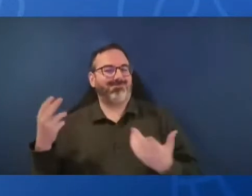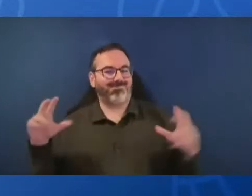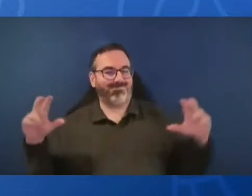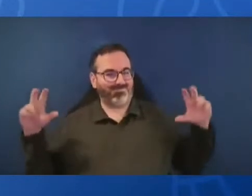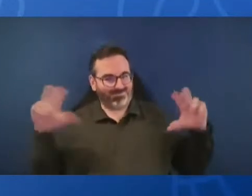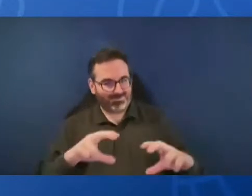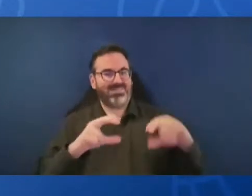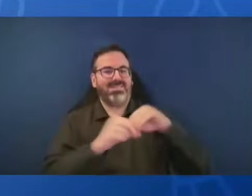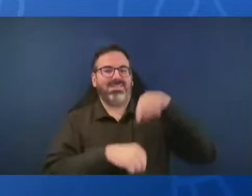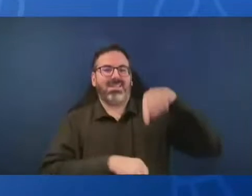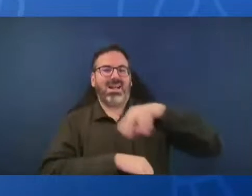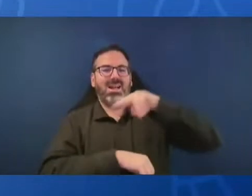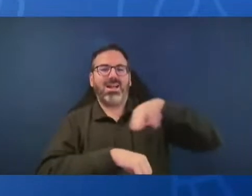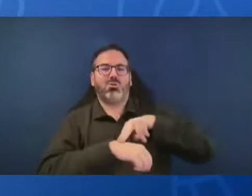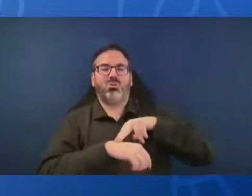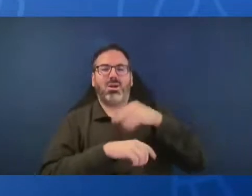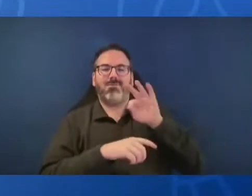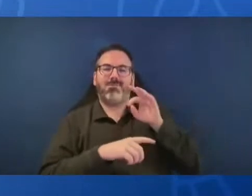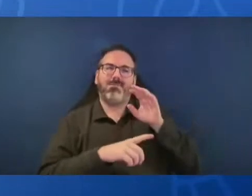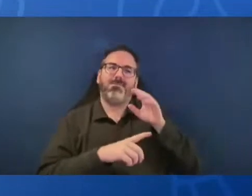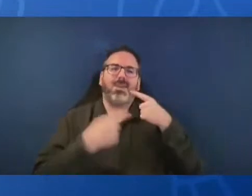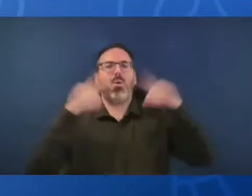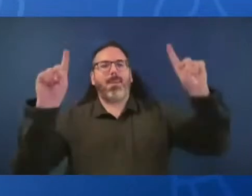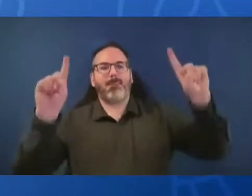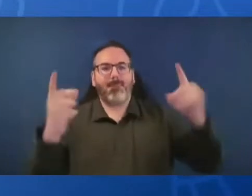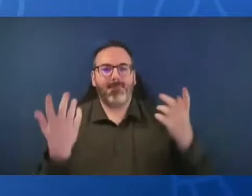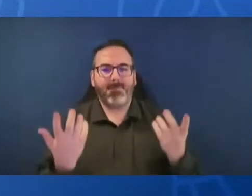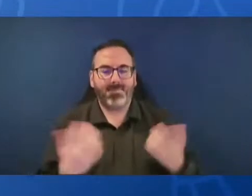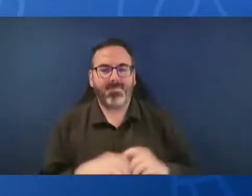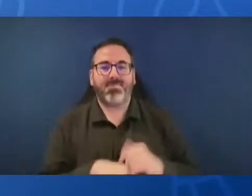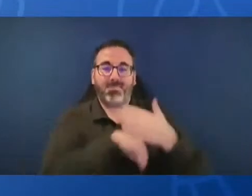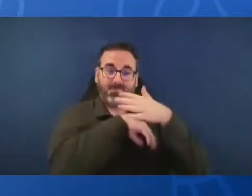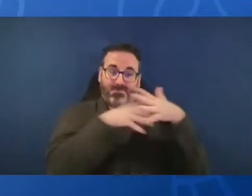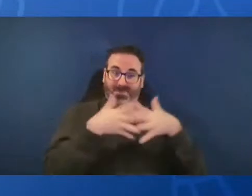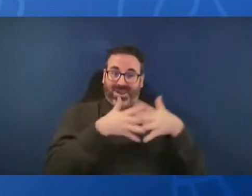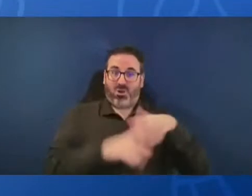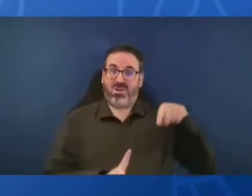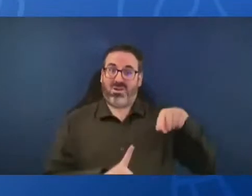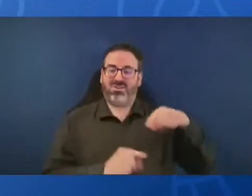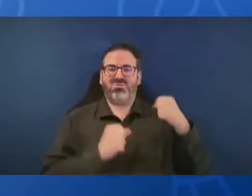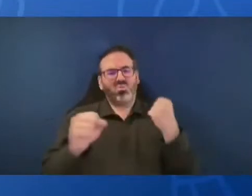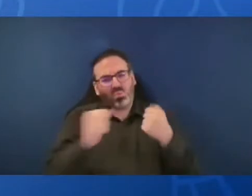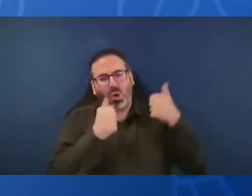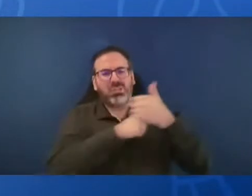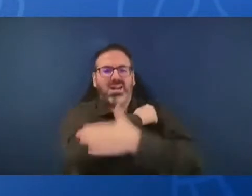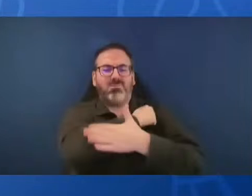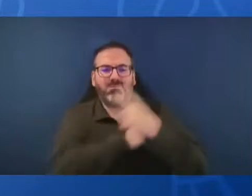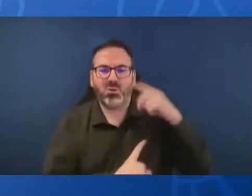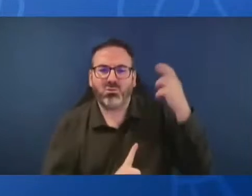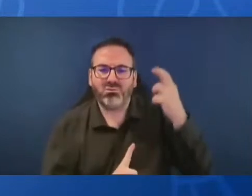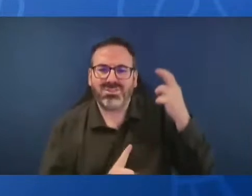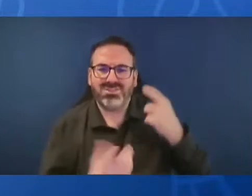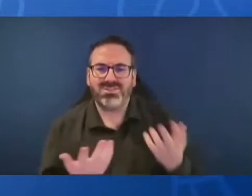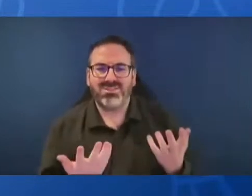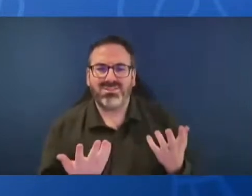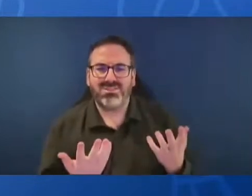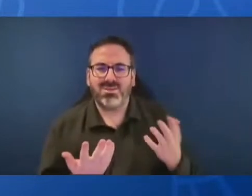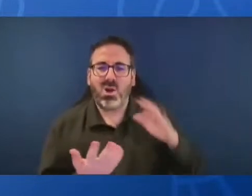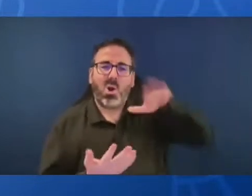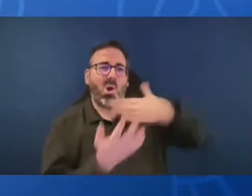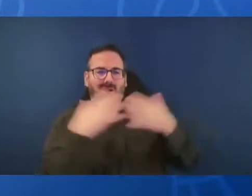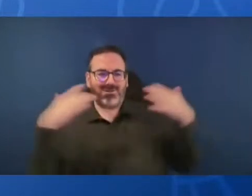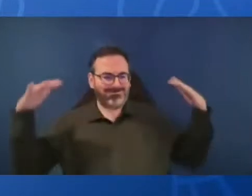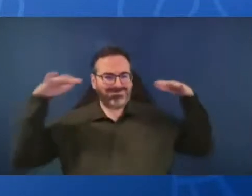but mostly because we are a nation of merit and arguments and speech and the ability for people to be